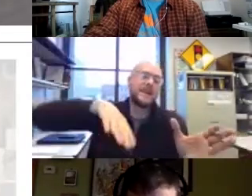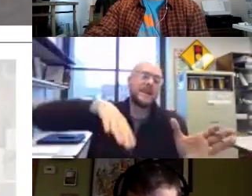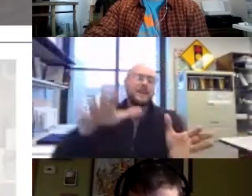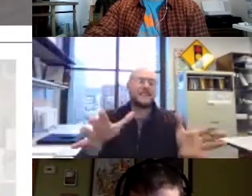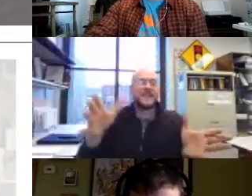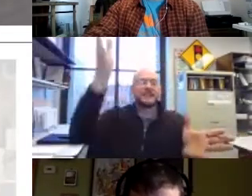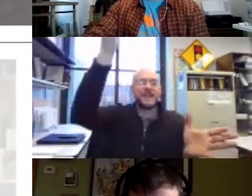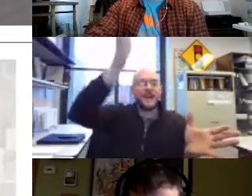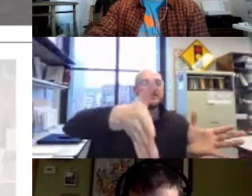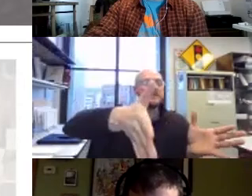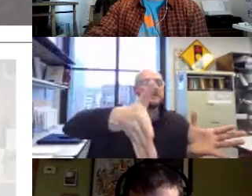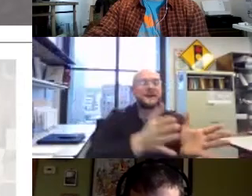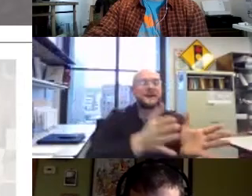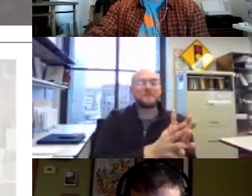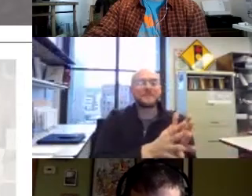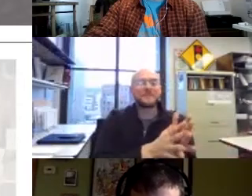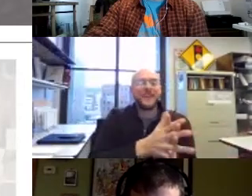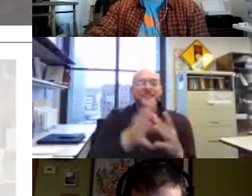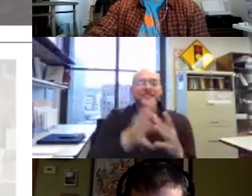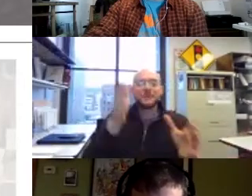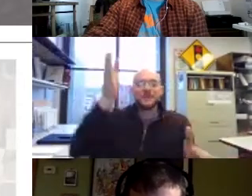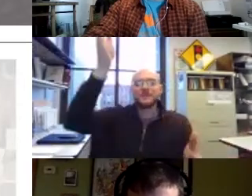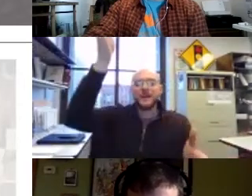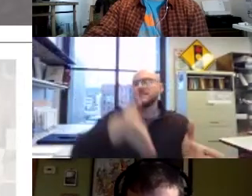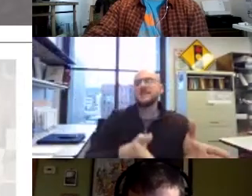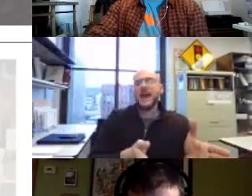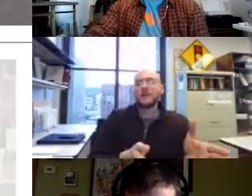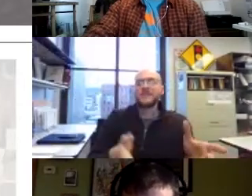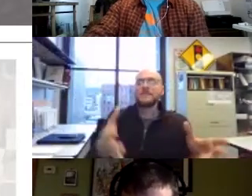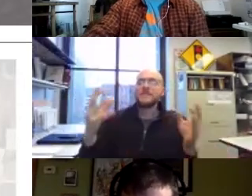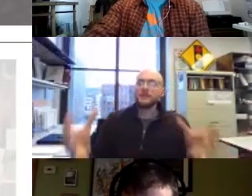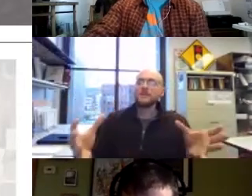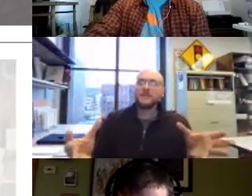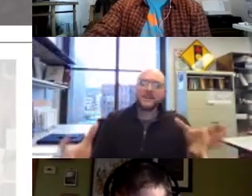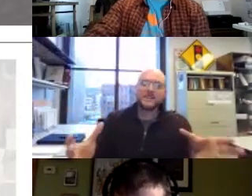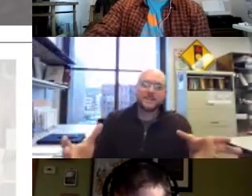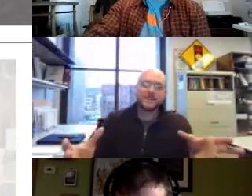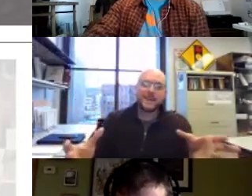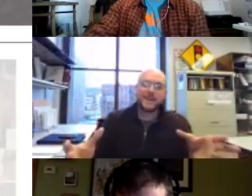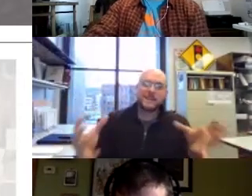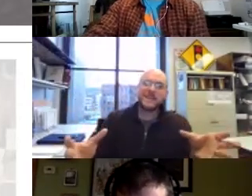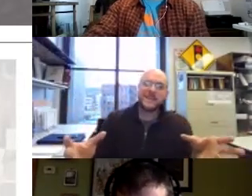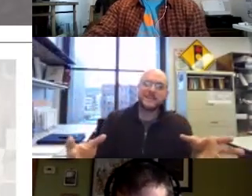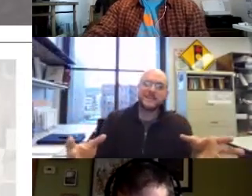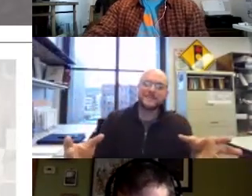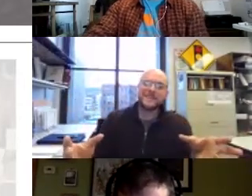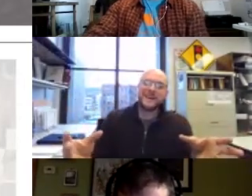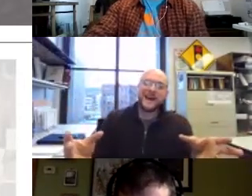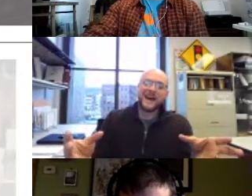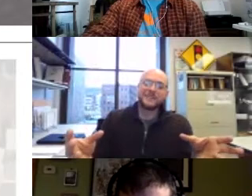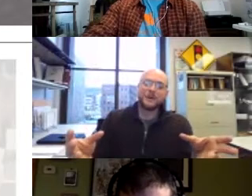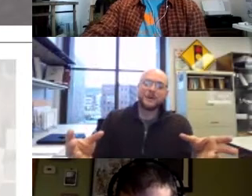Taylor Avenue, it sort of dumps out into the middle of the intersection at Pennsylvania